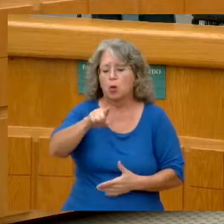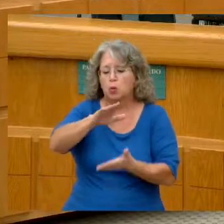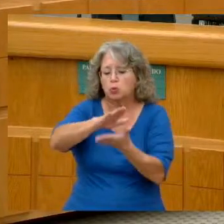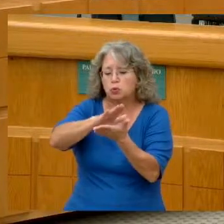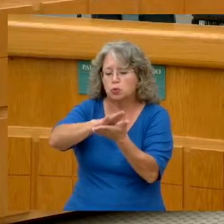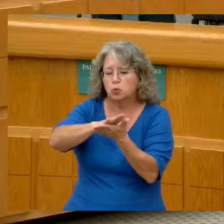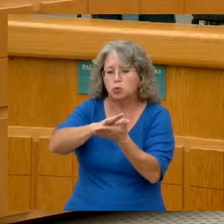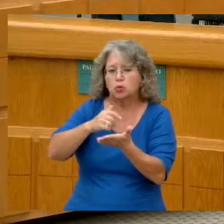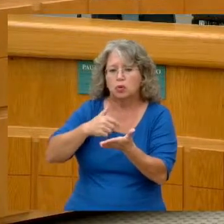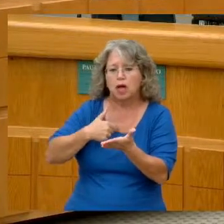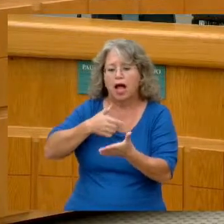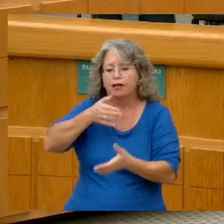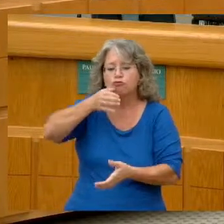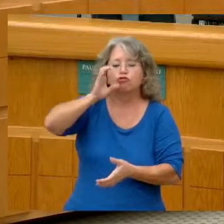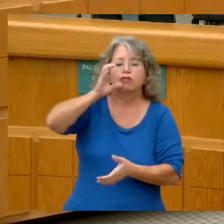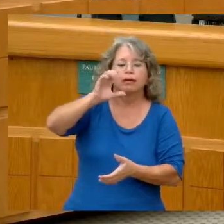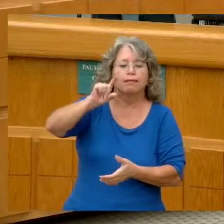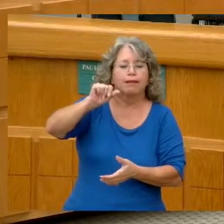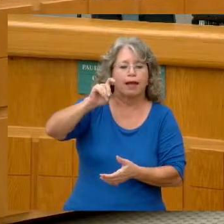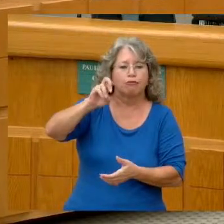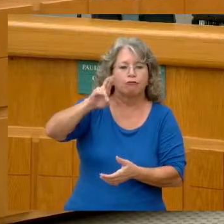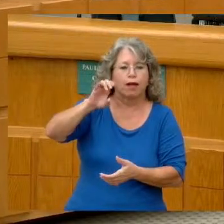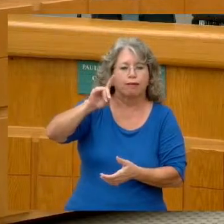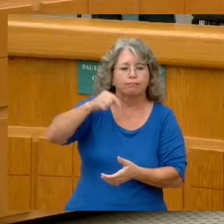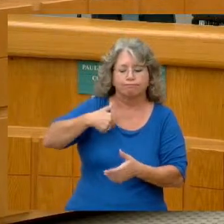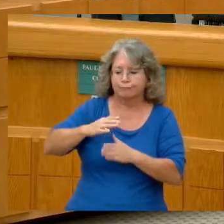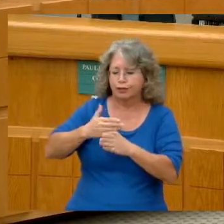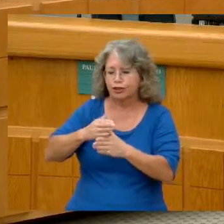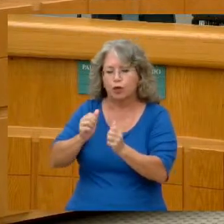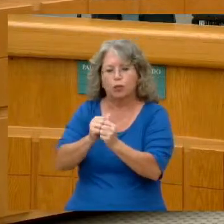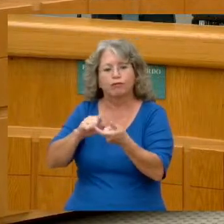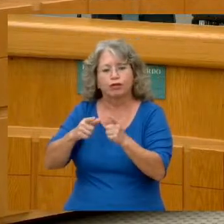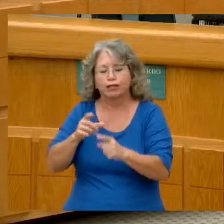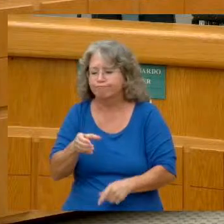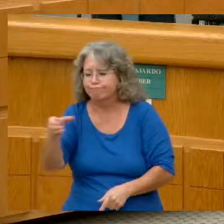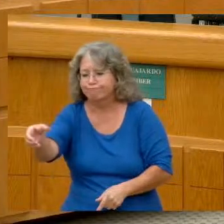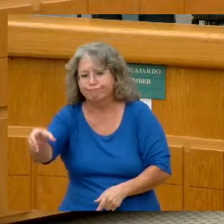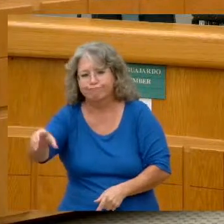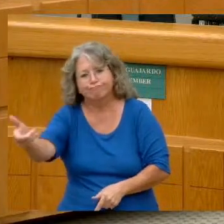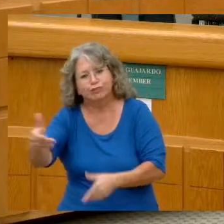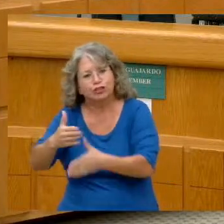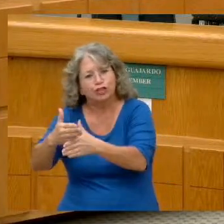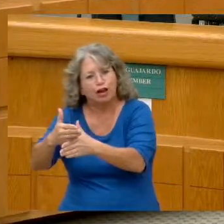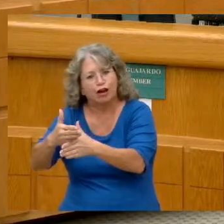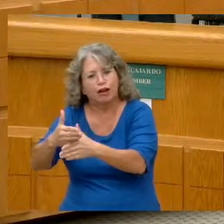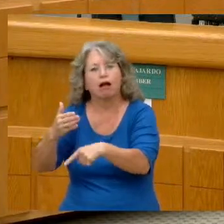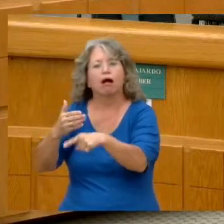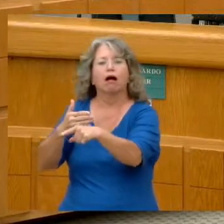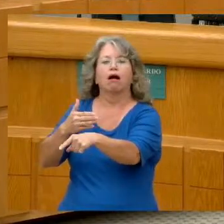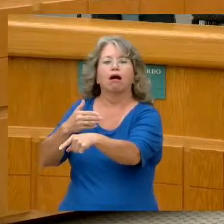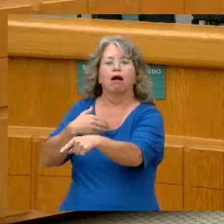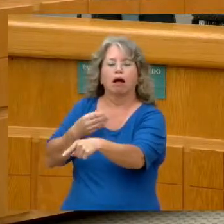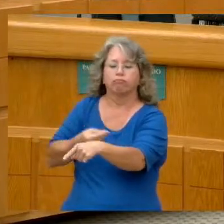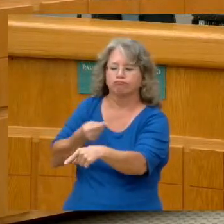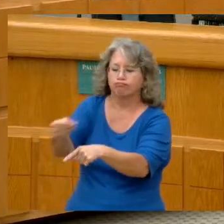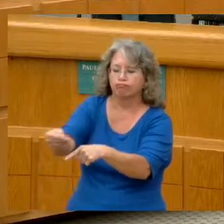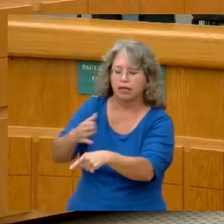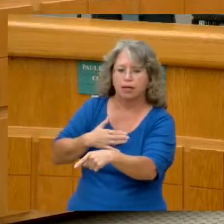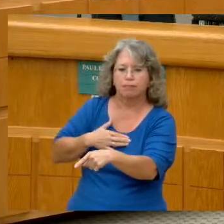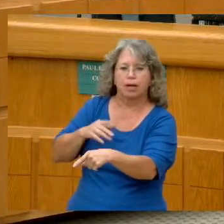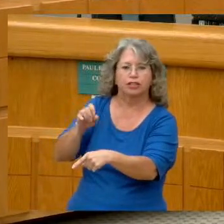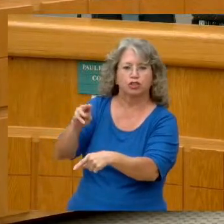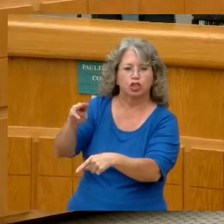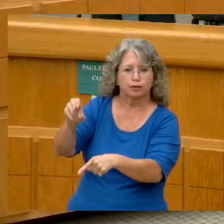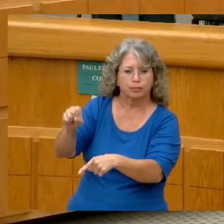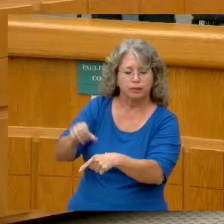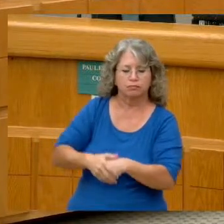just shared my germs, my COVID-19 germs, with them as well. I'm a little sick. I don't feel really bad today, so I go